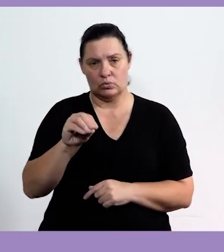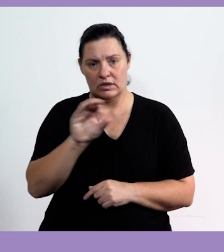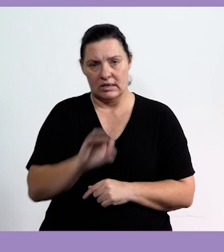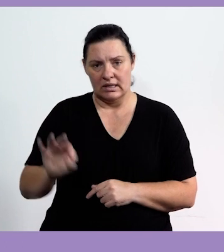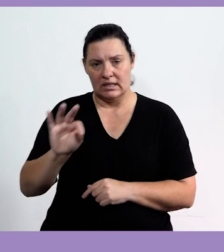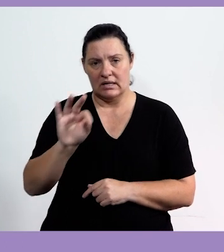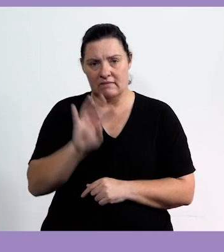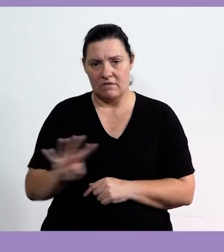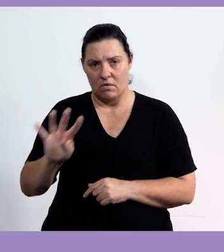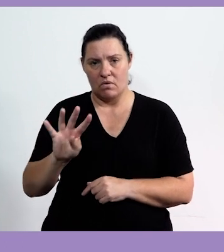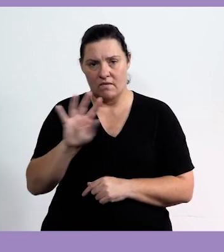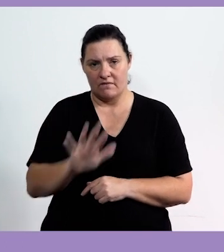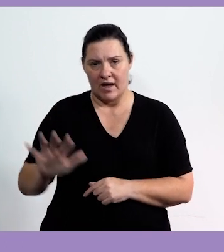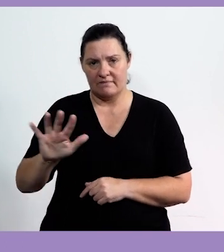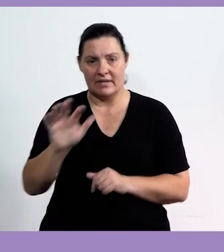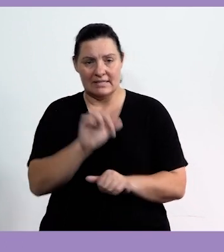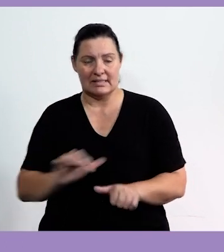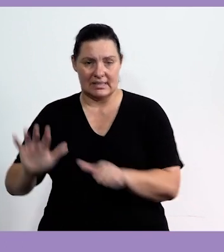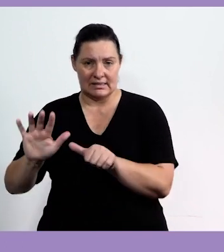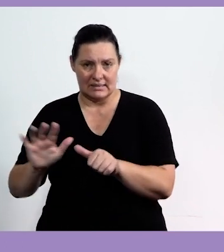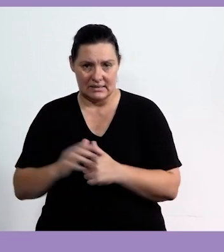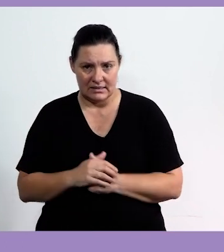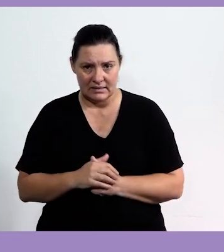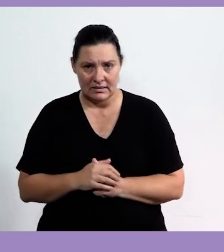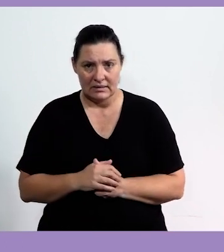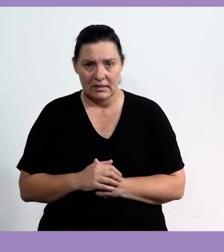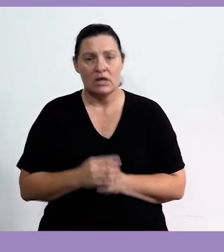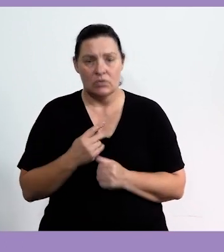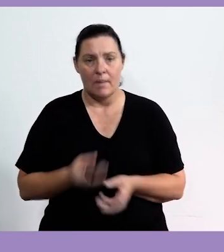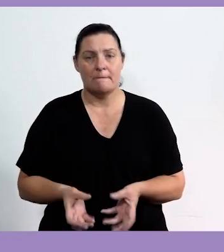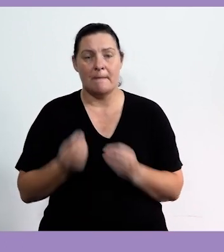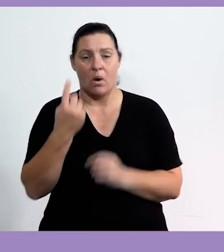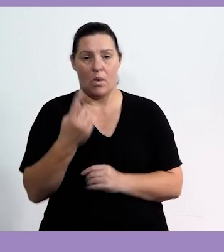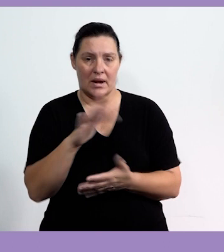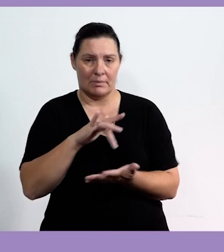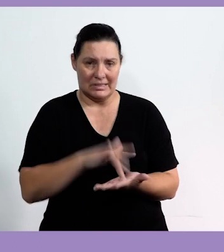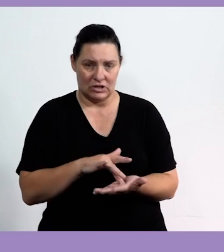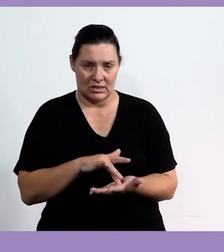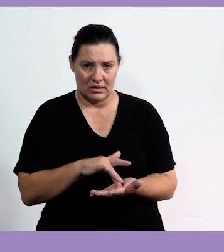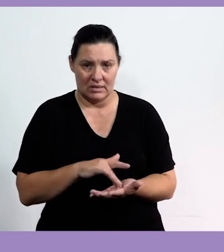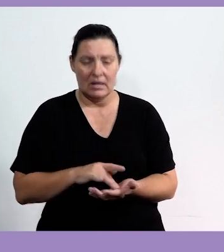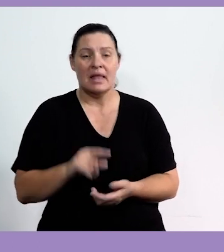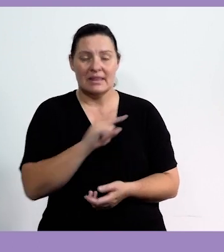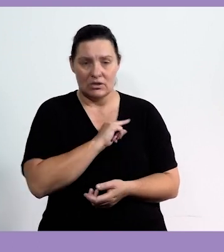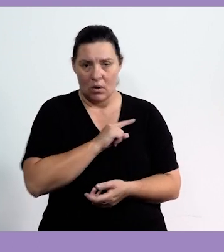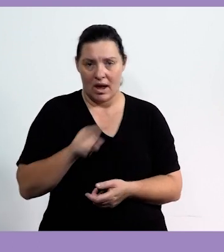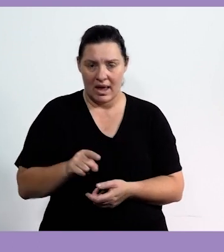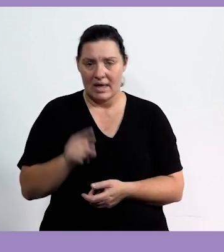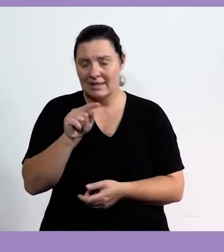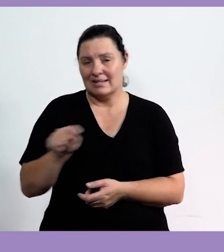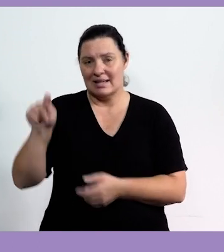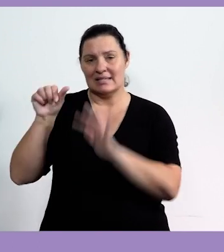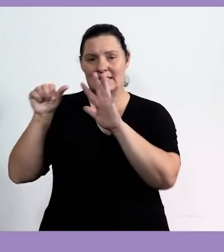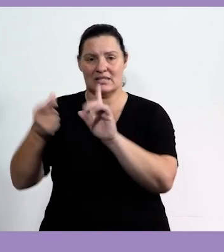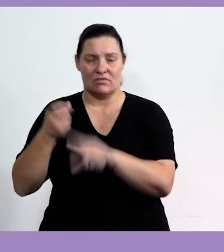1, 2, 3, 4, 5, and 6. So it gets to the ones position, and that is where